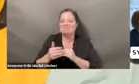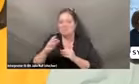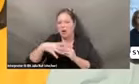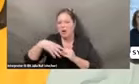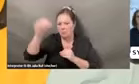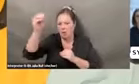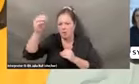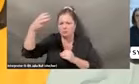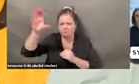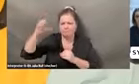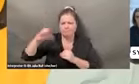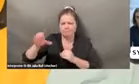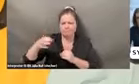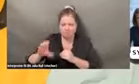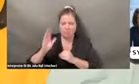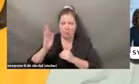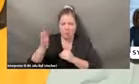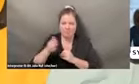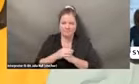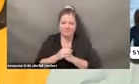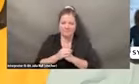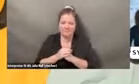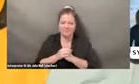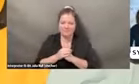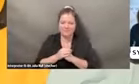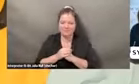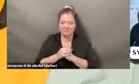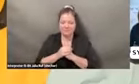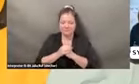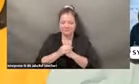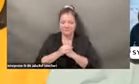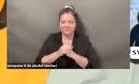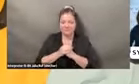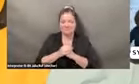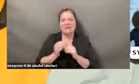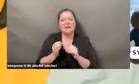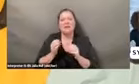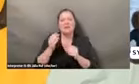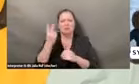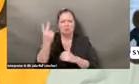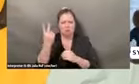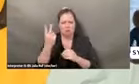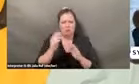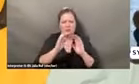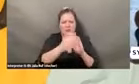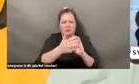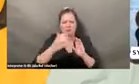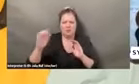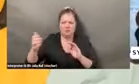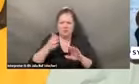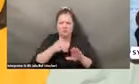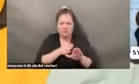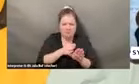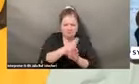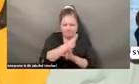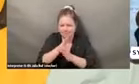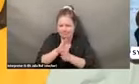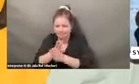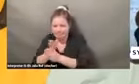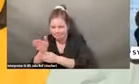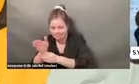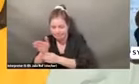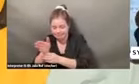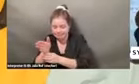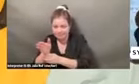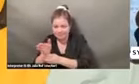in the scaling up process in 2 further countries, so they are currently being also,